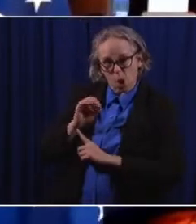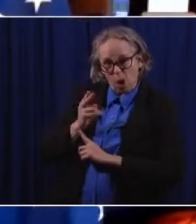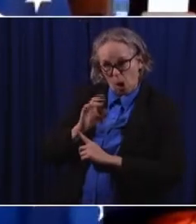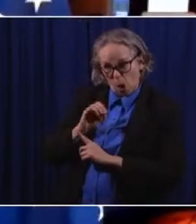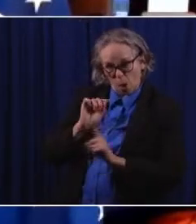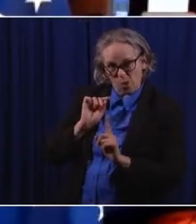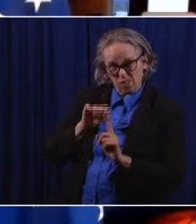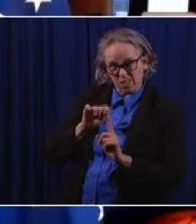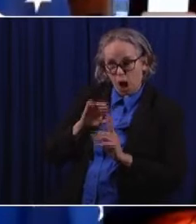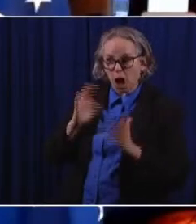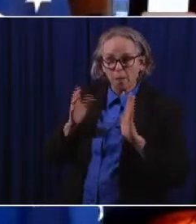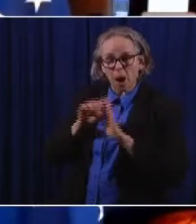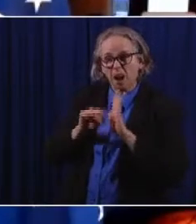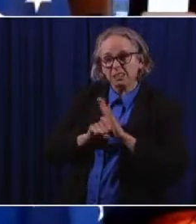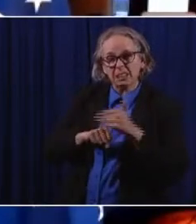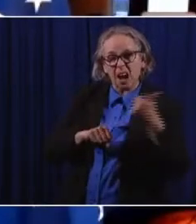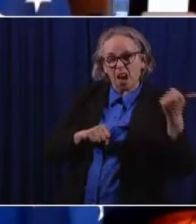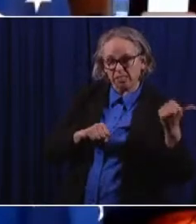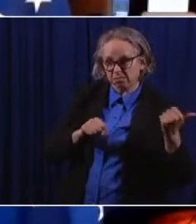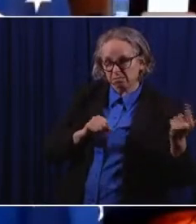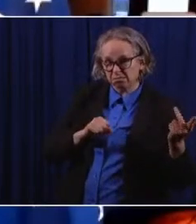other states. Are we pretty comparable?